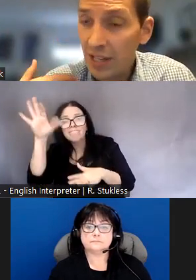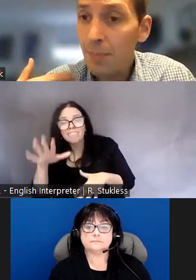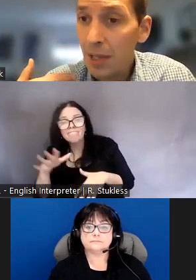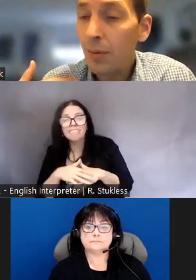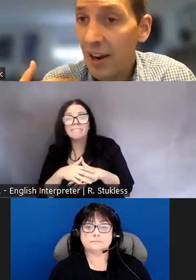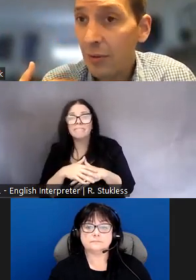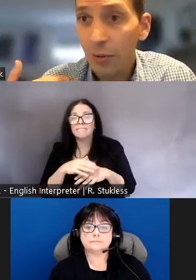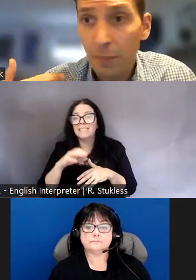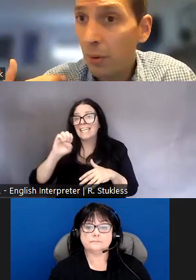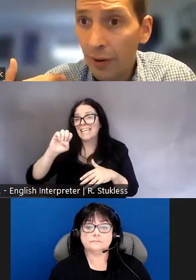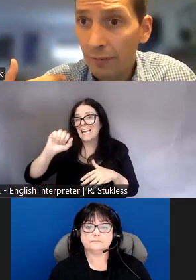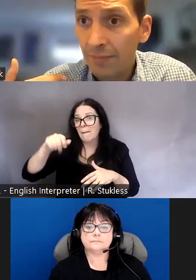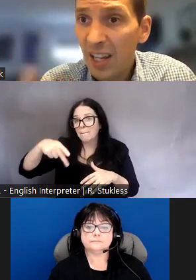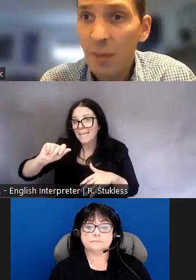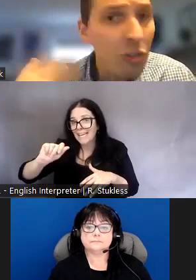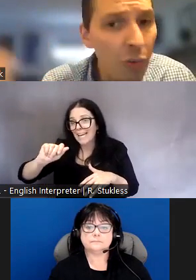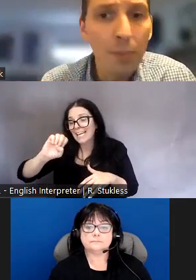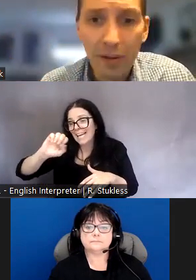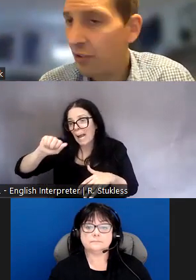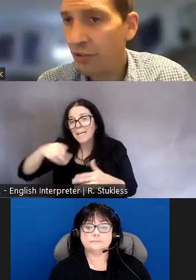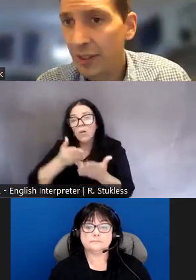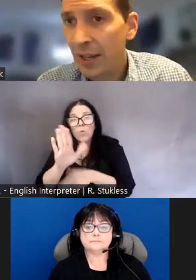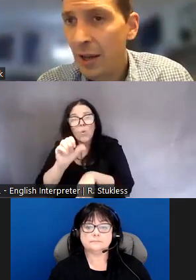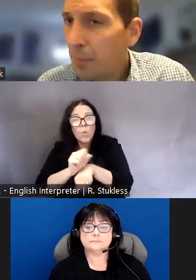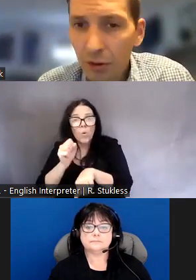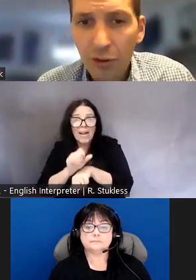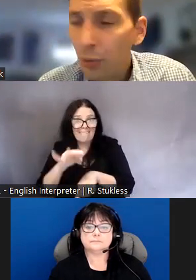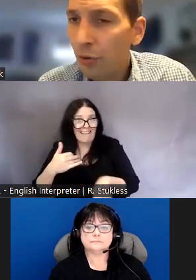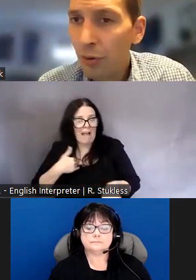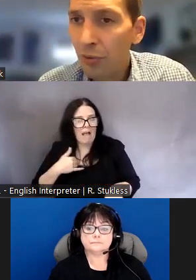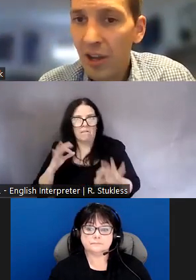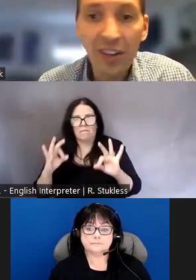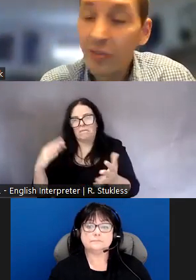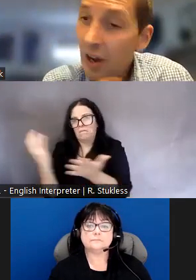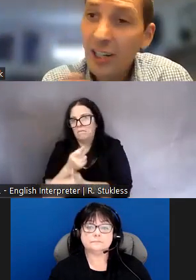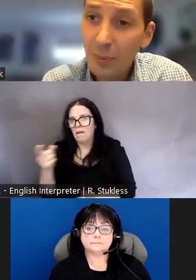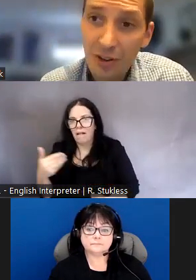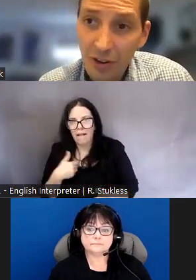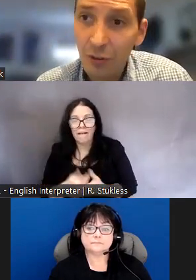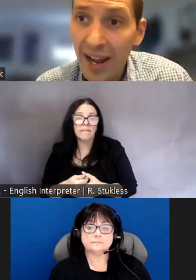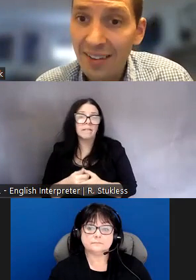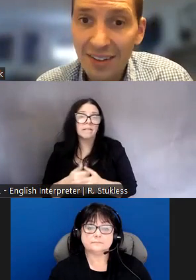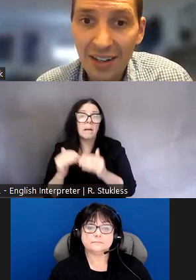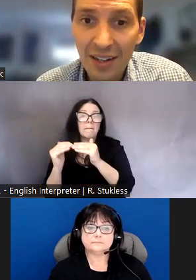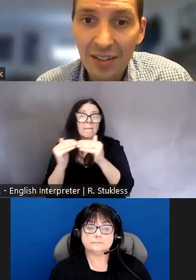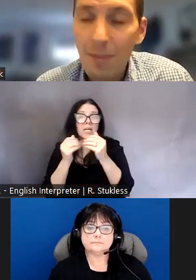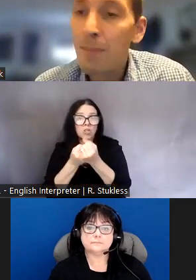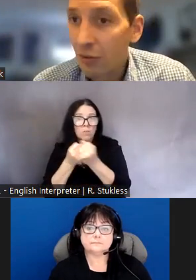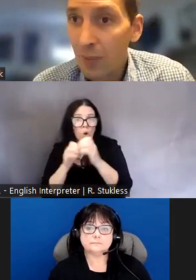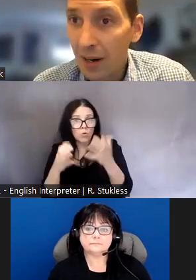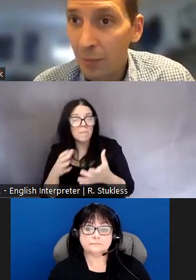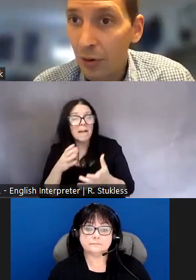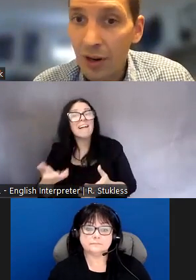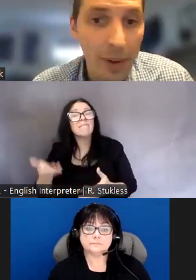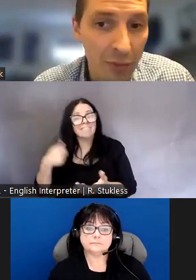to have an EAP provider through your employer, it can be super beneficial. Peer support groups, and as I've talked about in years past, the